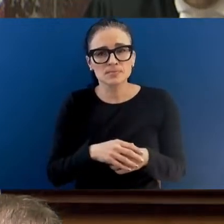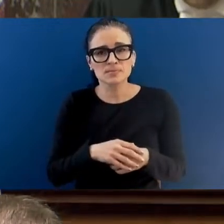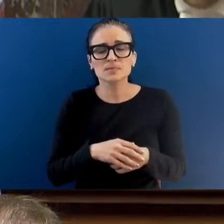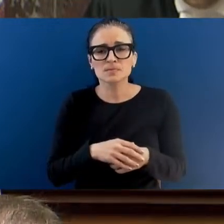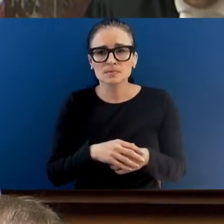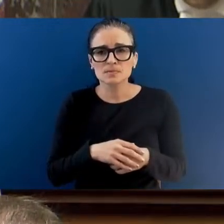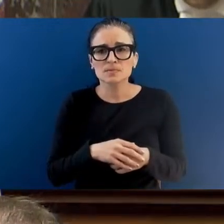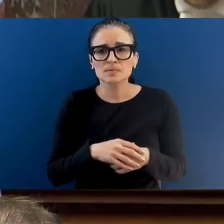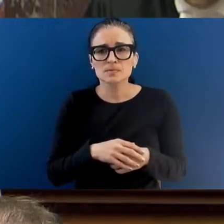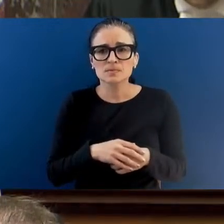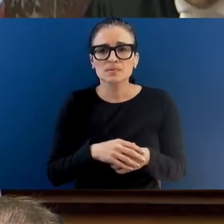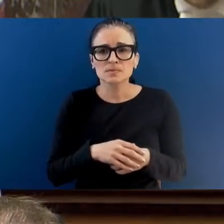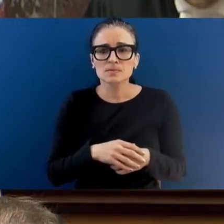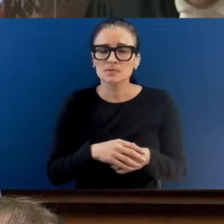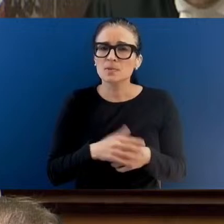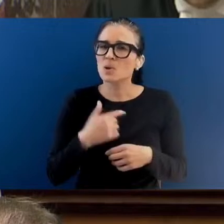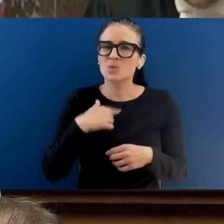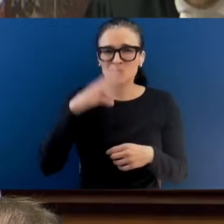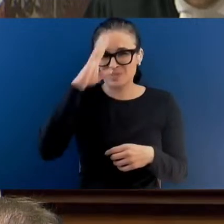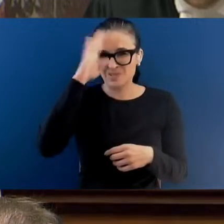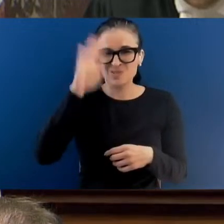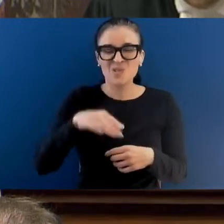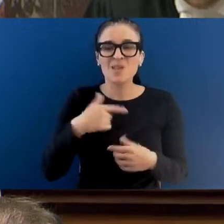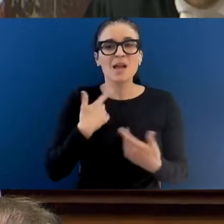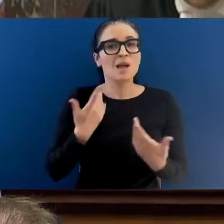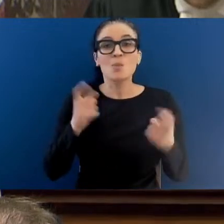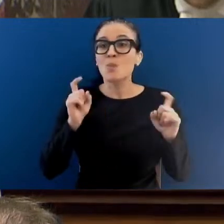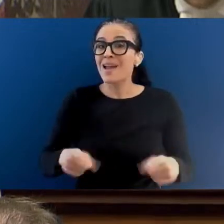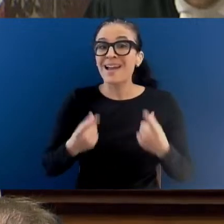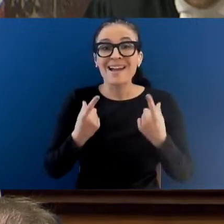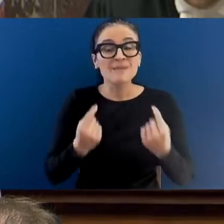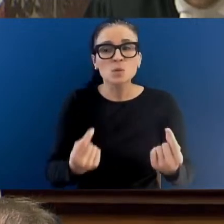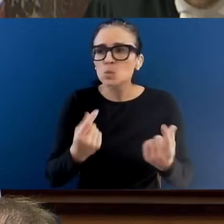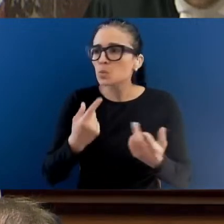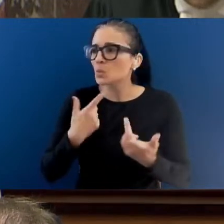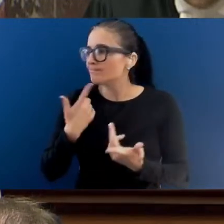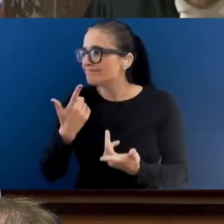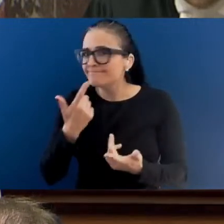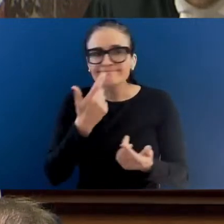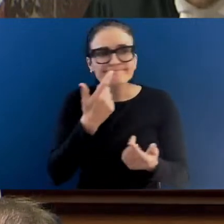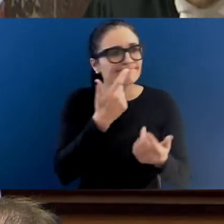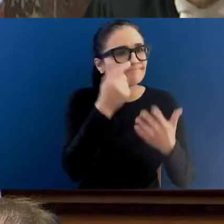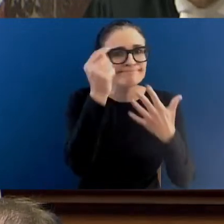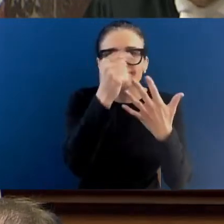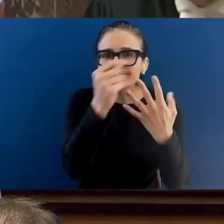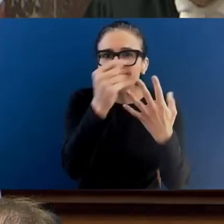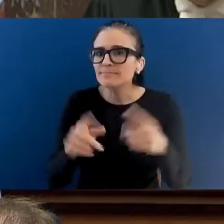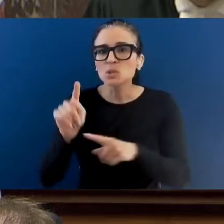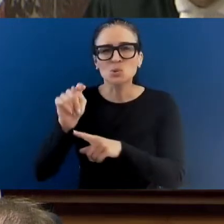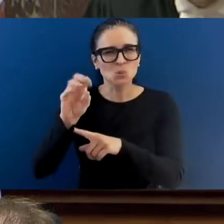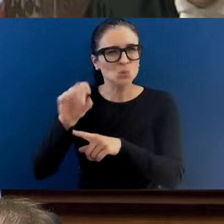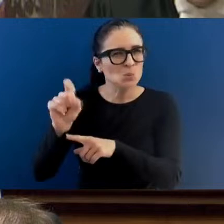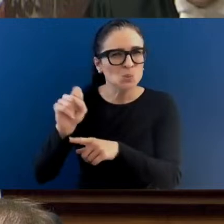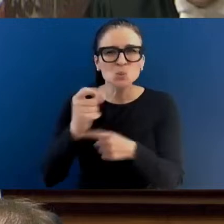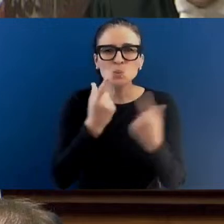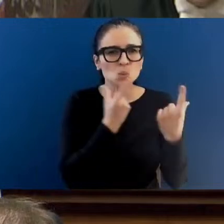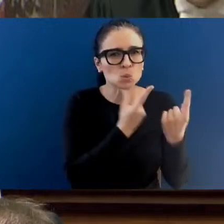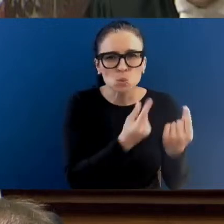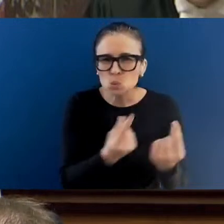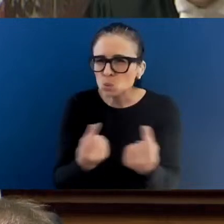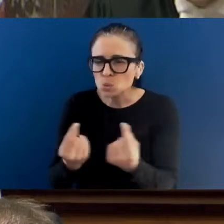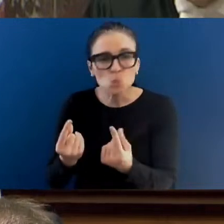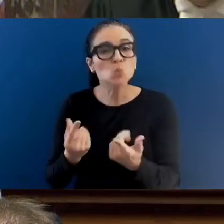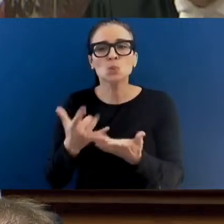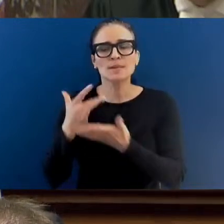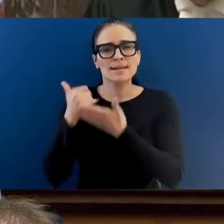every tool in our toolkit to combat the rise of hate in our province and the rise of anti-Semitism.